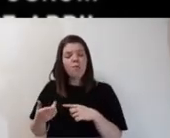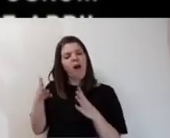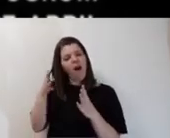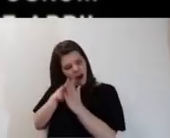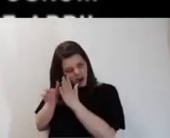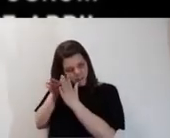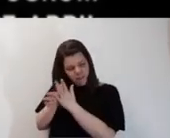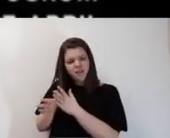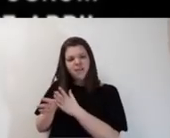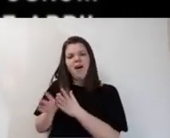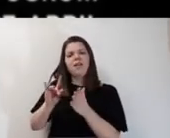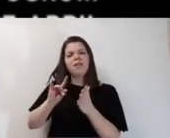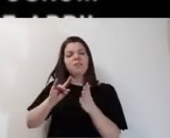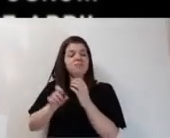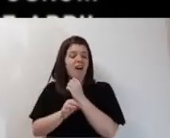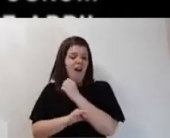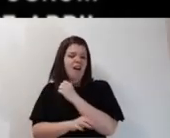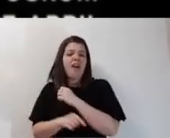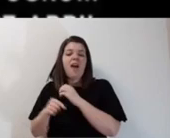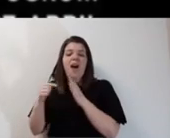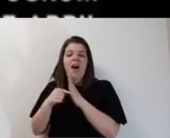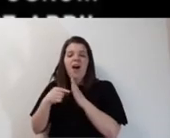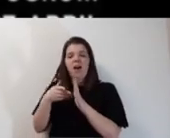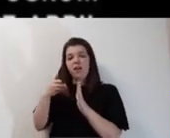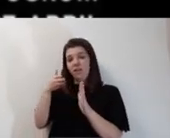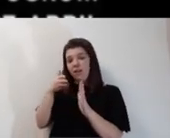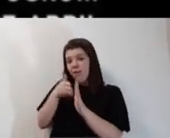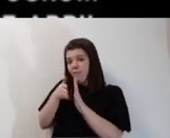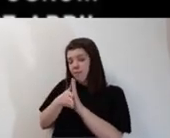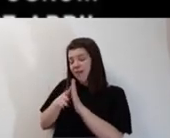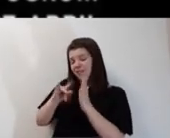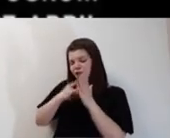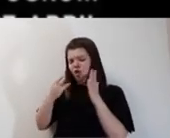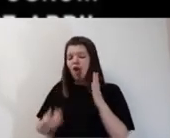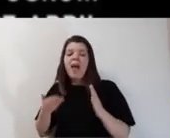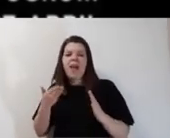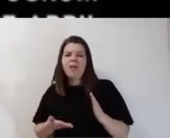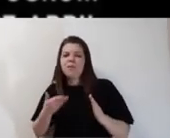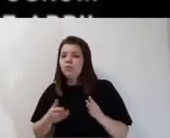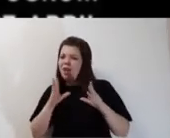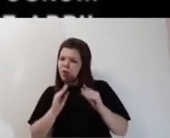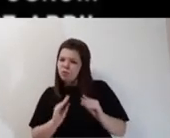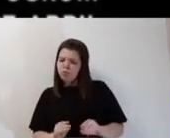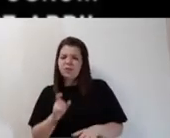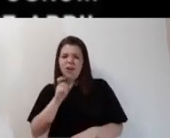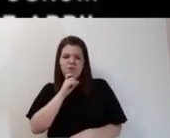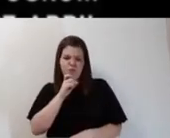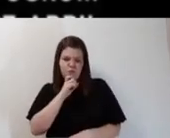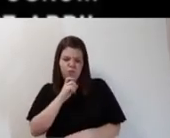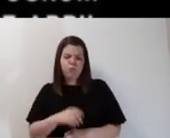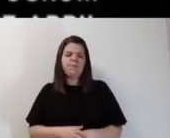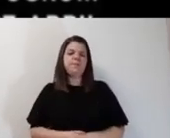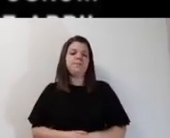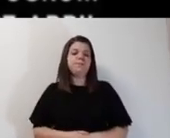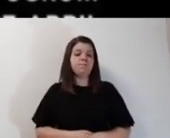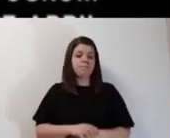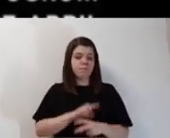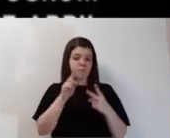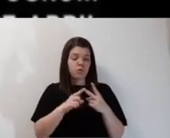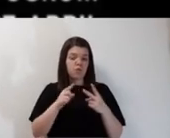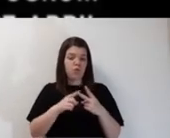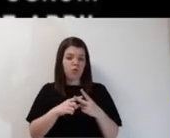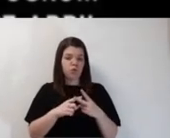had. Then I explain they need to take a look every issue to